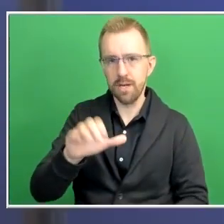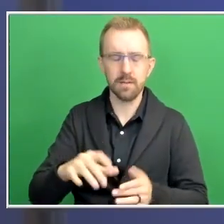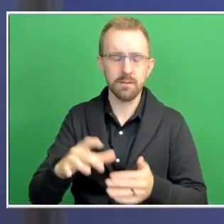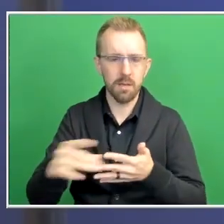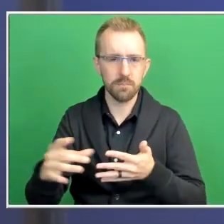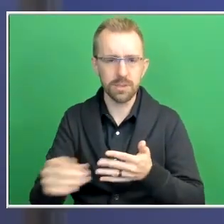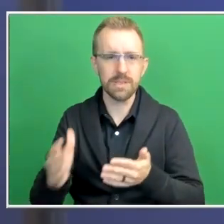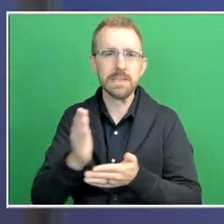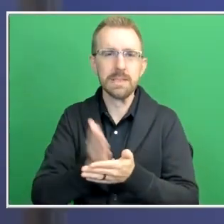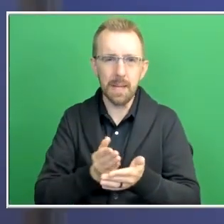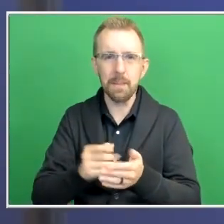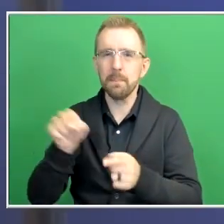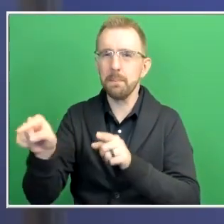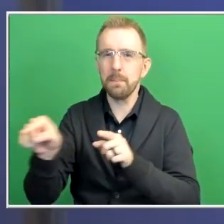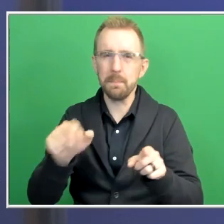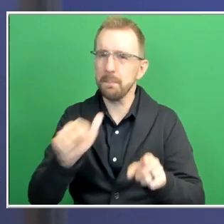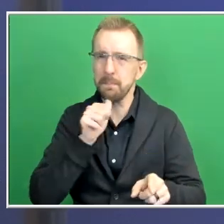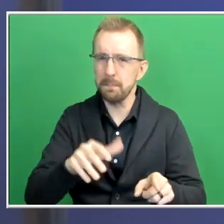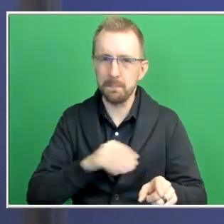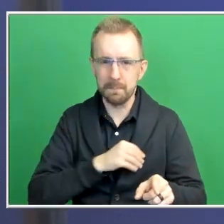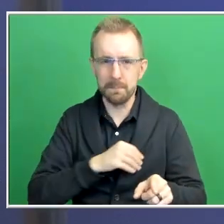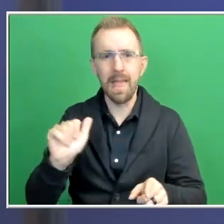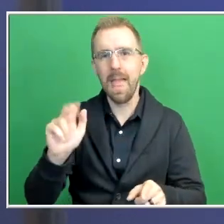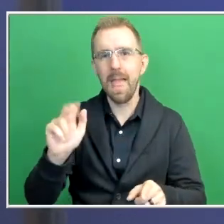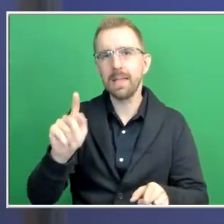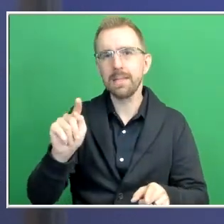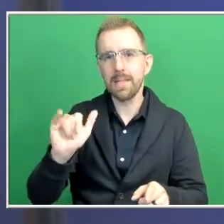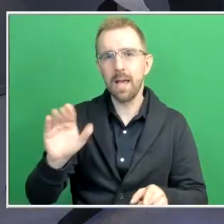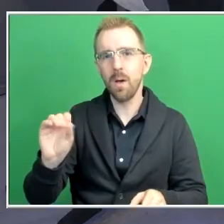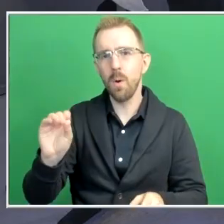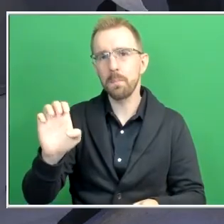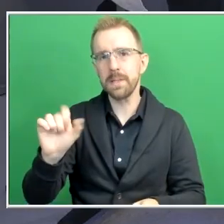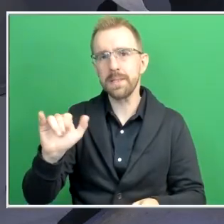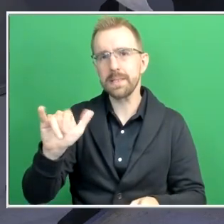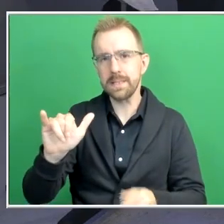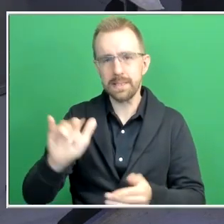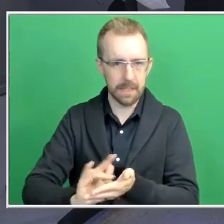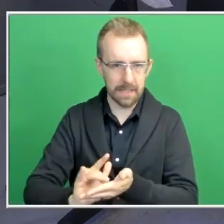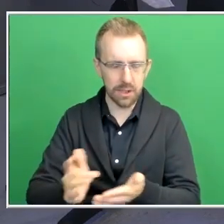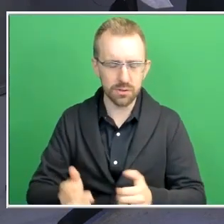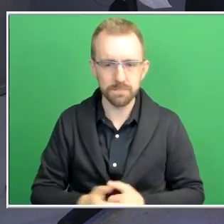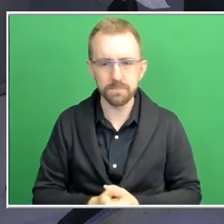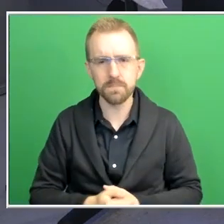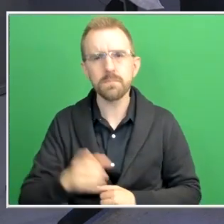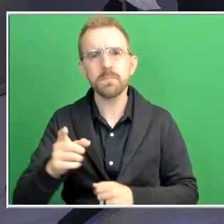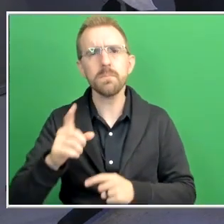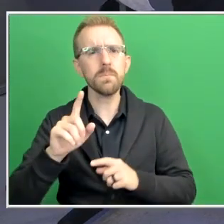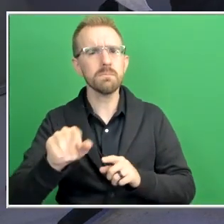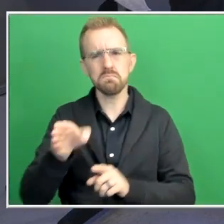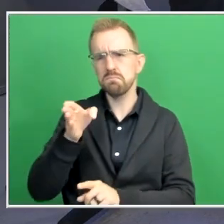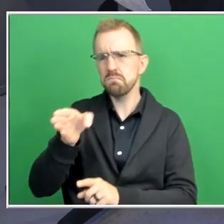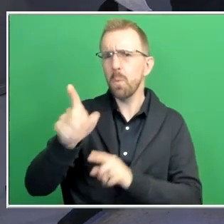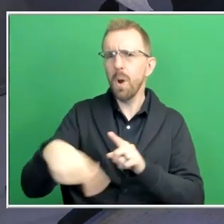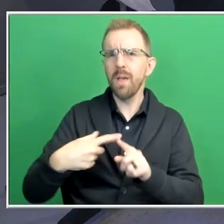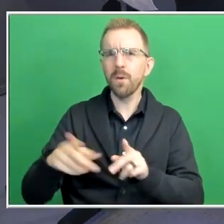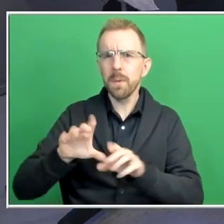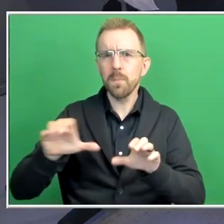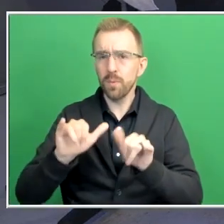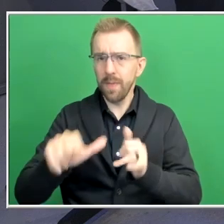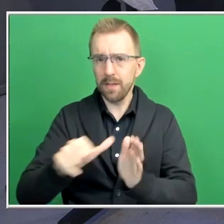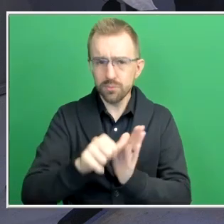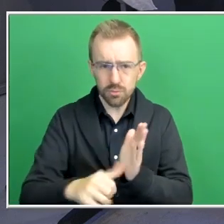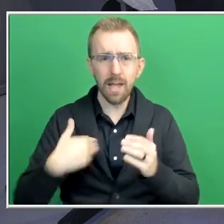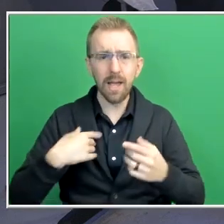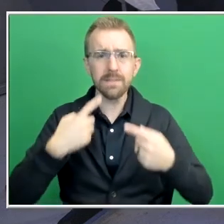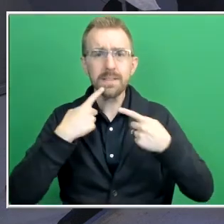exceptions, and then similar with the anti-obesity medications. And John, when people do this kind of surgery and have the success Lachey